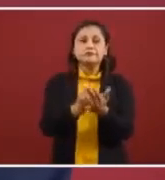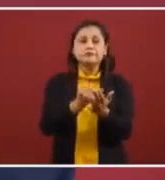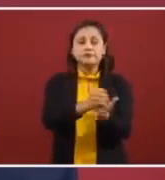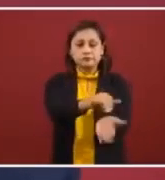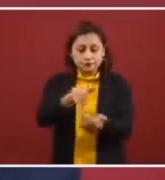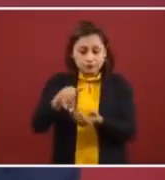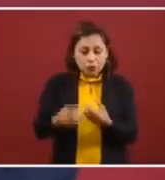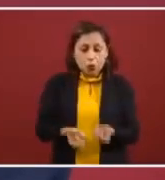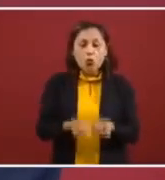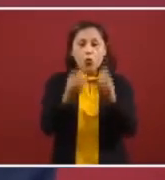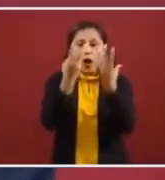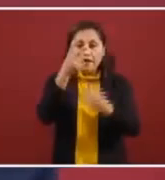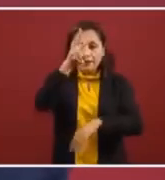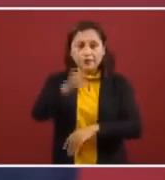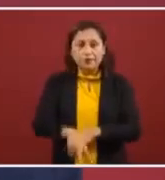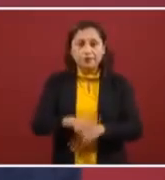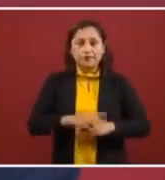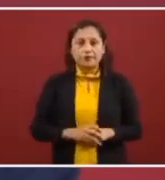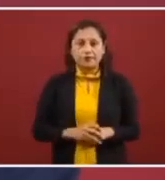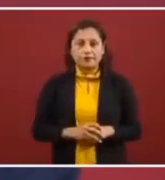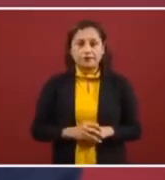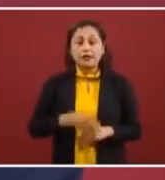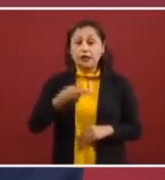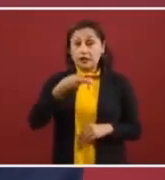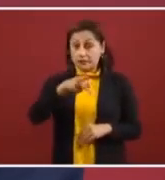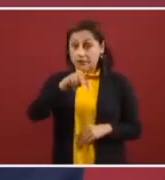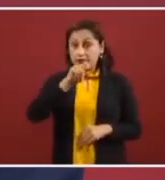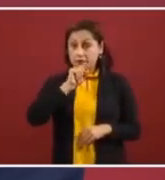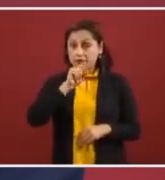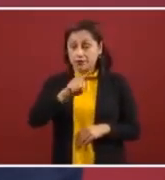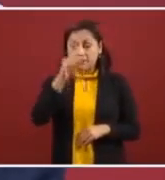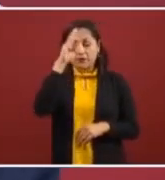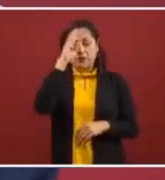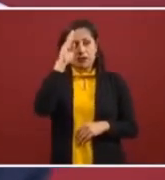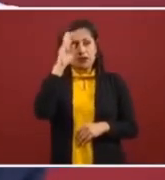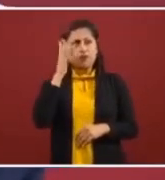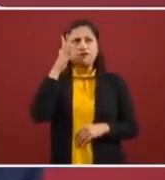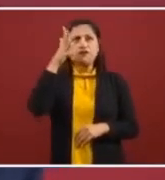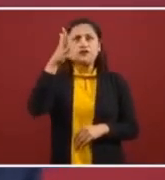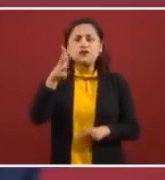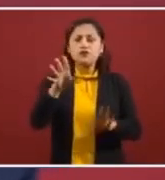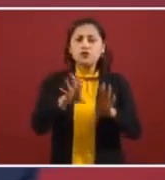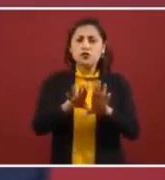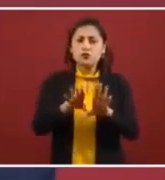And to be realist and to be cautious.